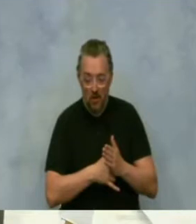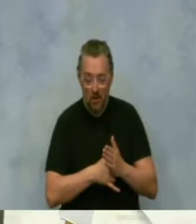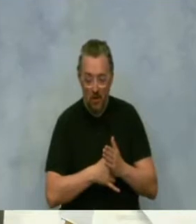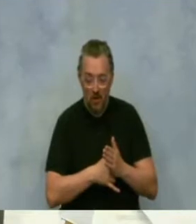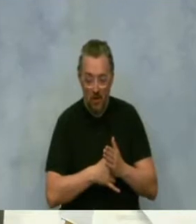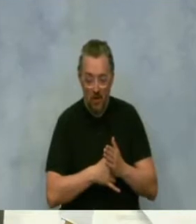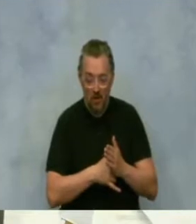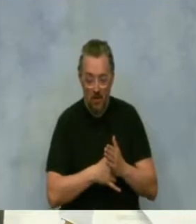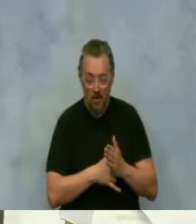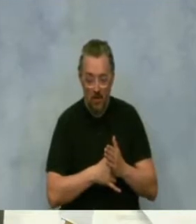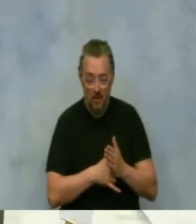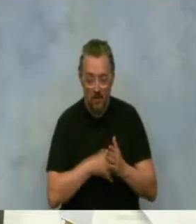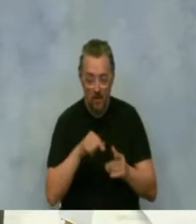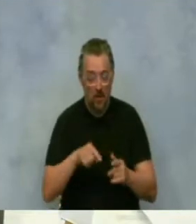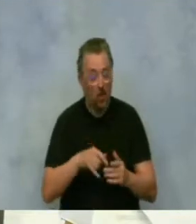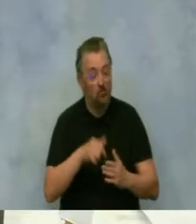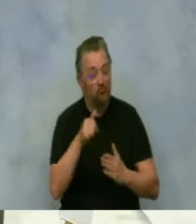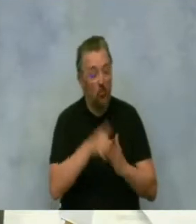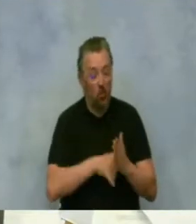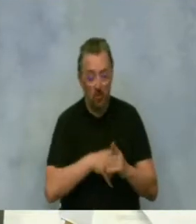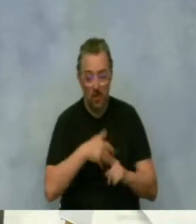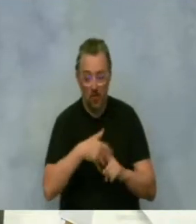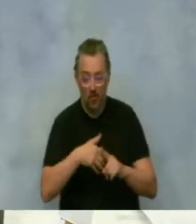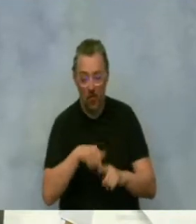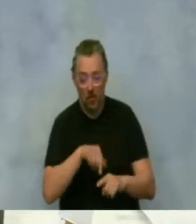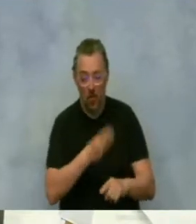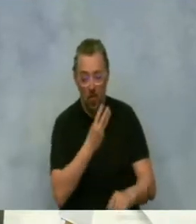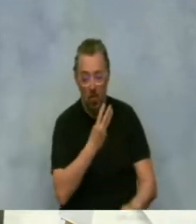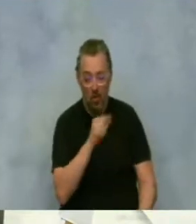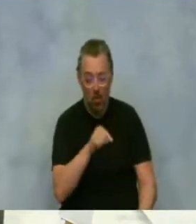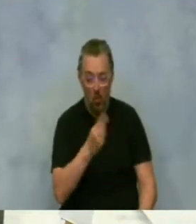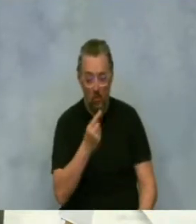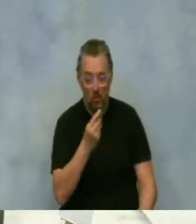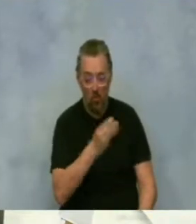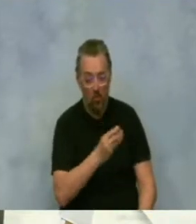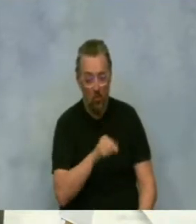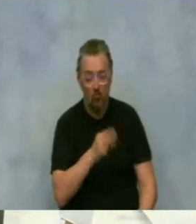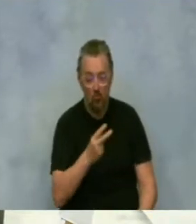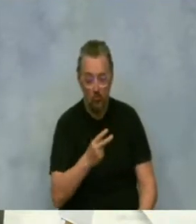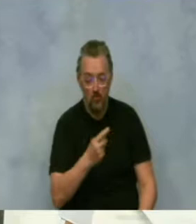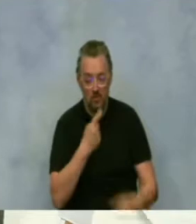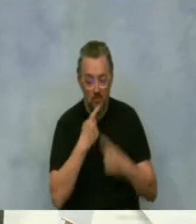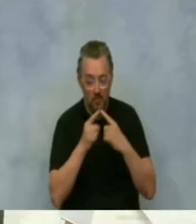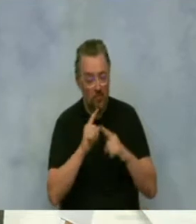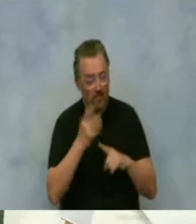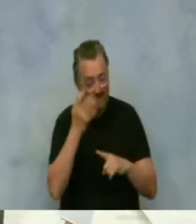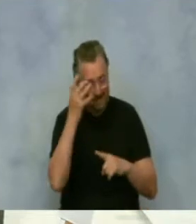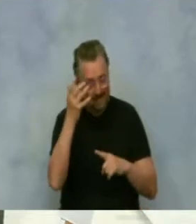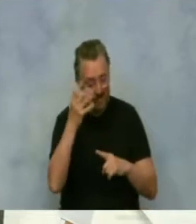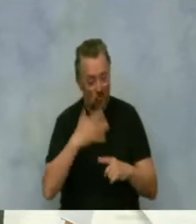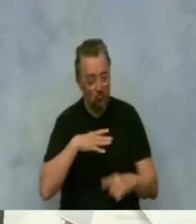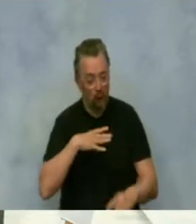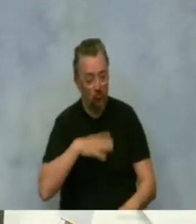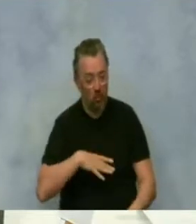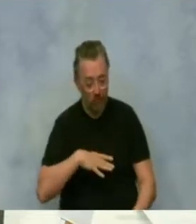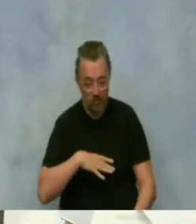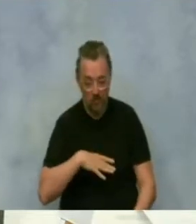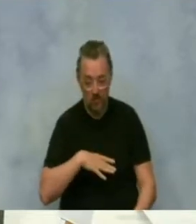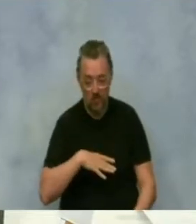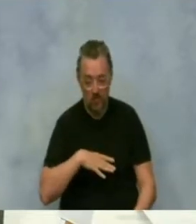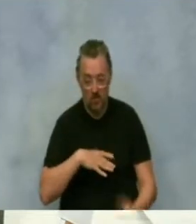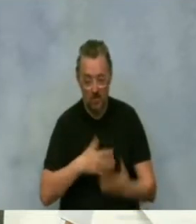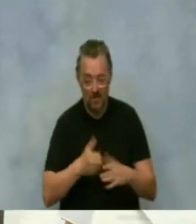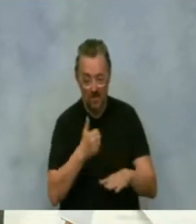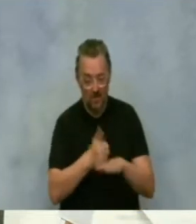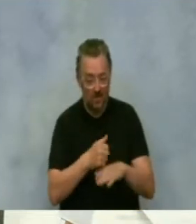The background to the report 3.1 and 3.2 notes the statutory requirements of the charter. It was set up for regulation. We need to